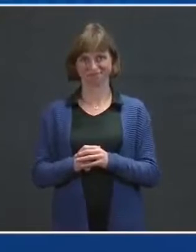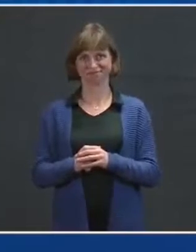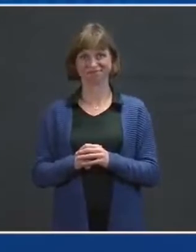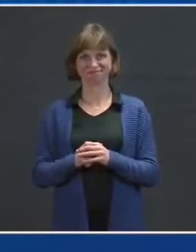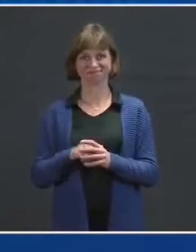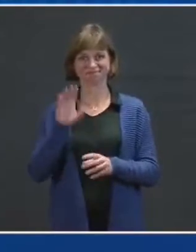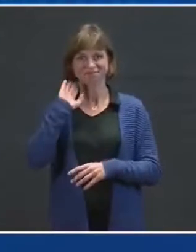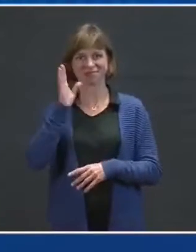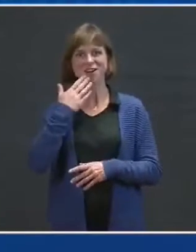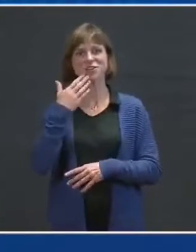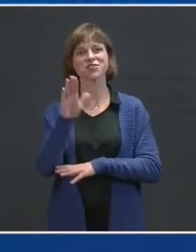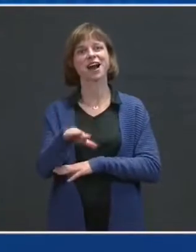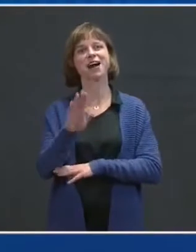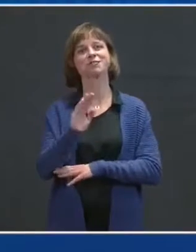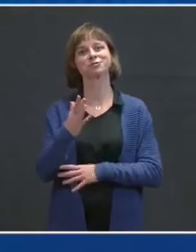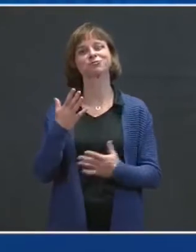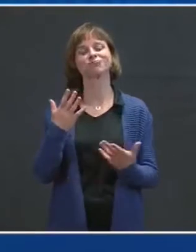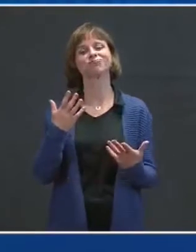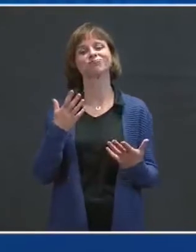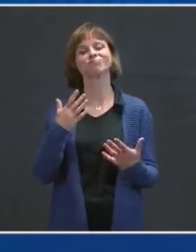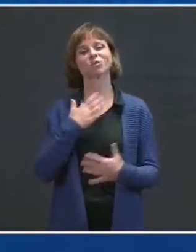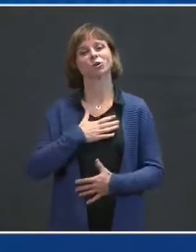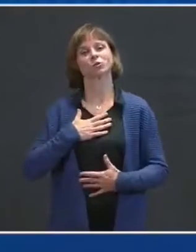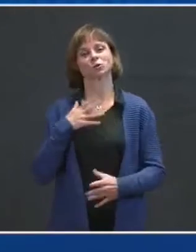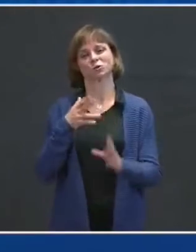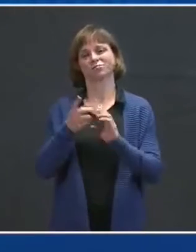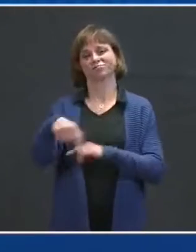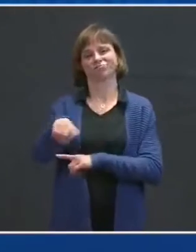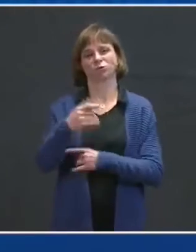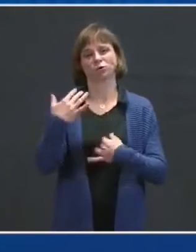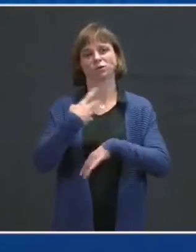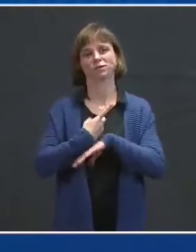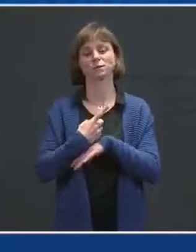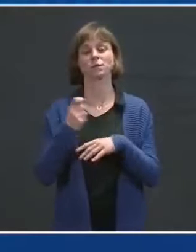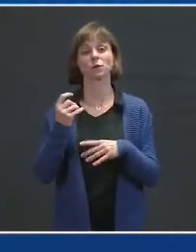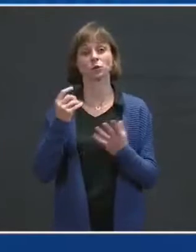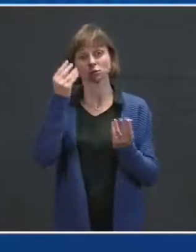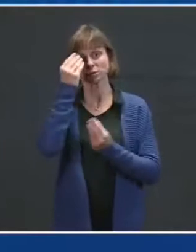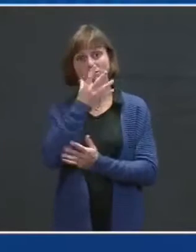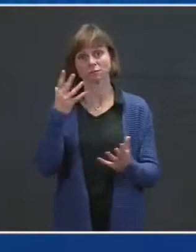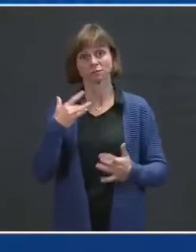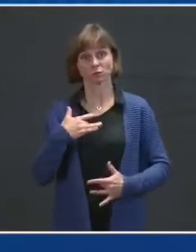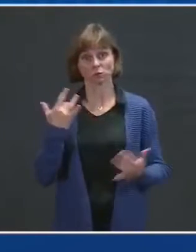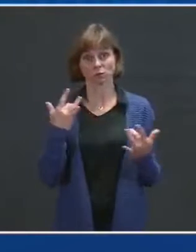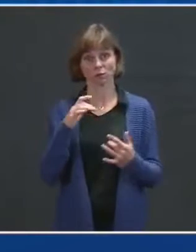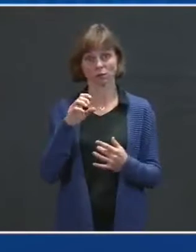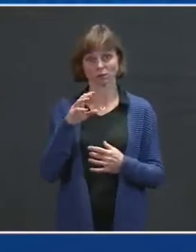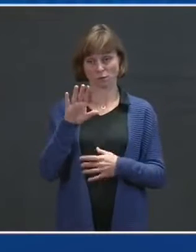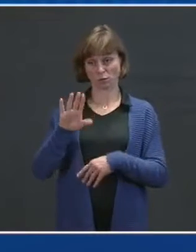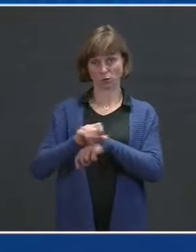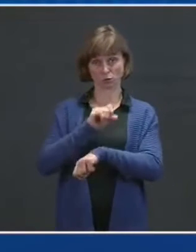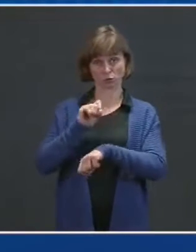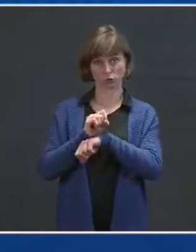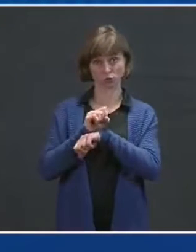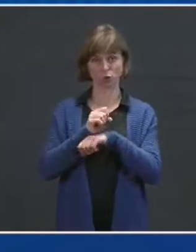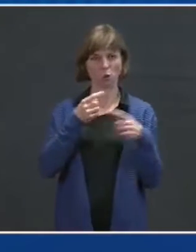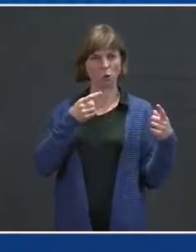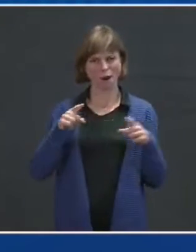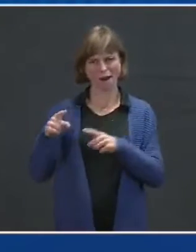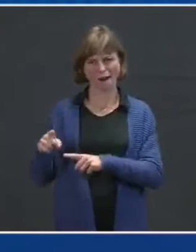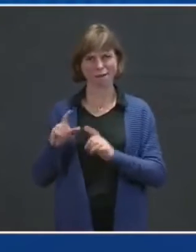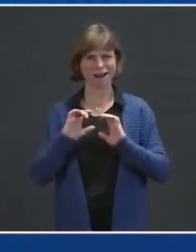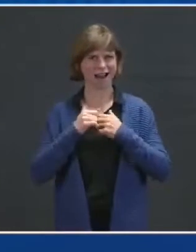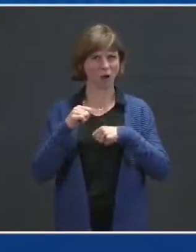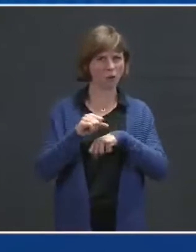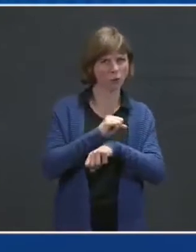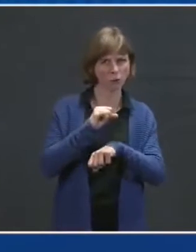Good afternoon. It's great to be here with you today. So I'll give an update across our SolarWinds work. What happened, how did it happen,